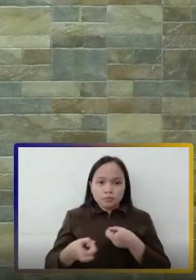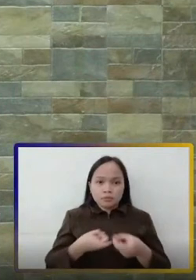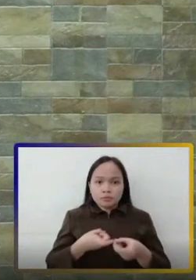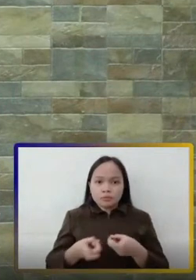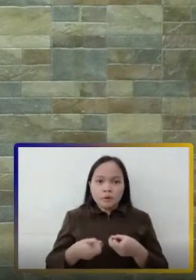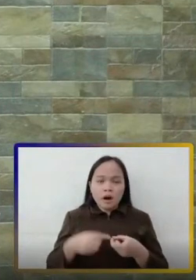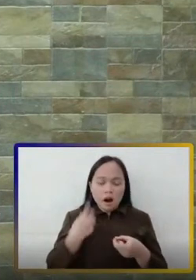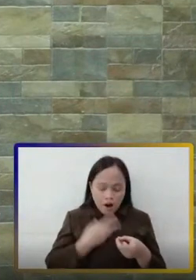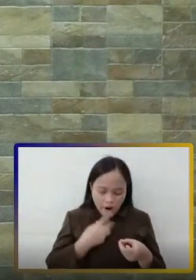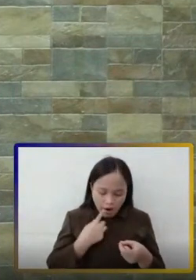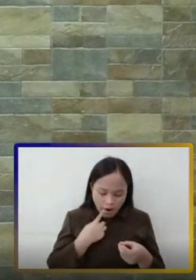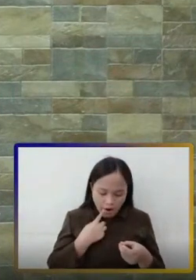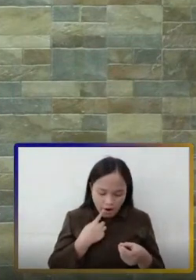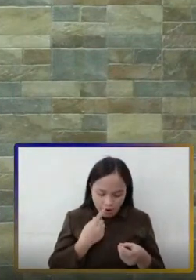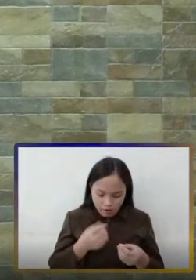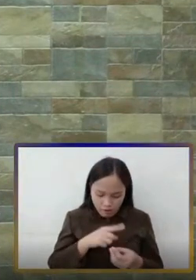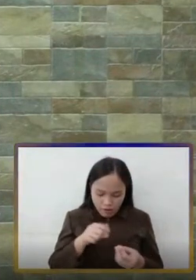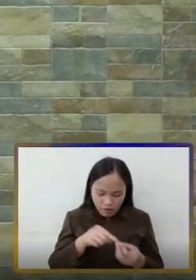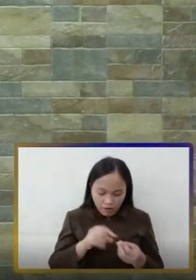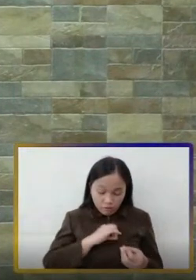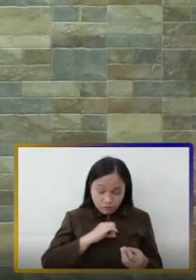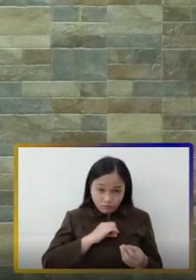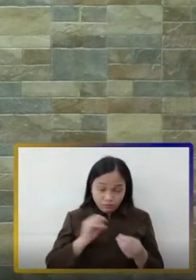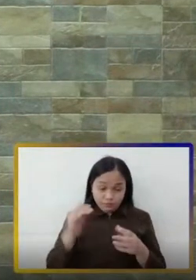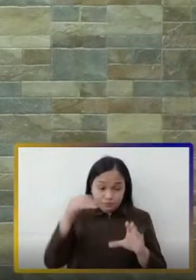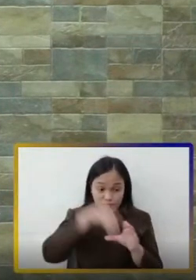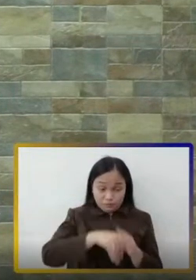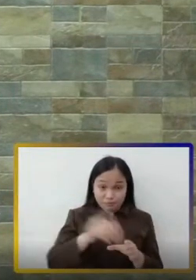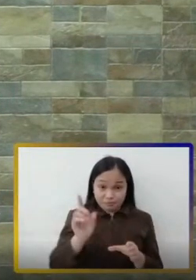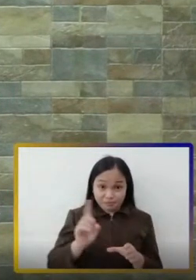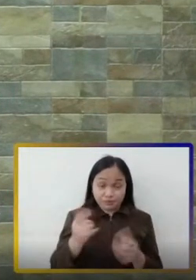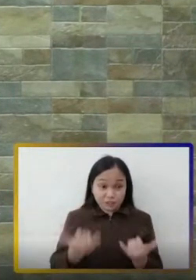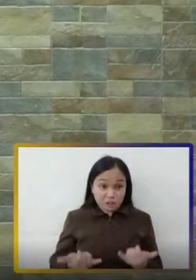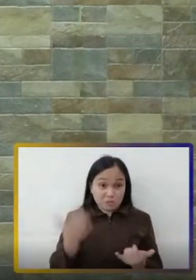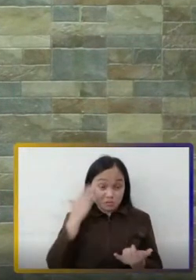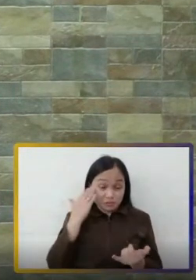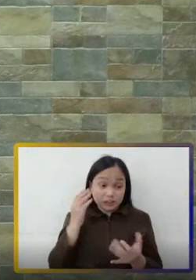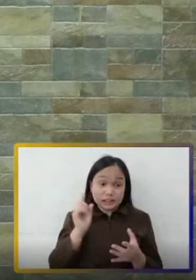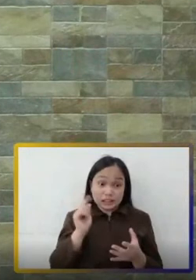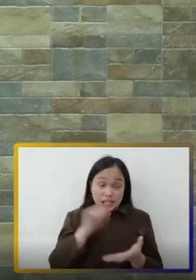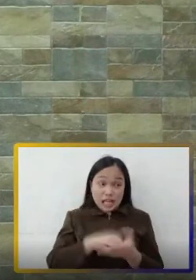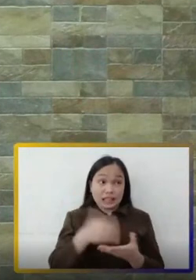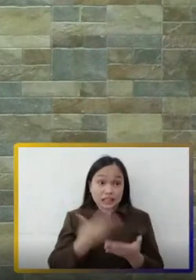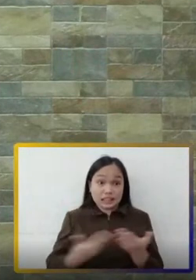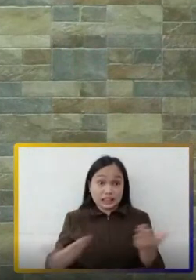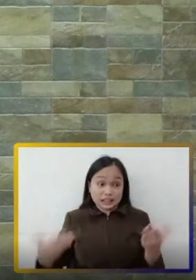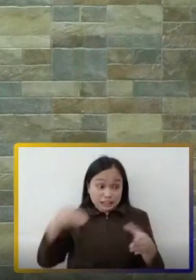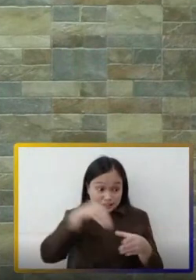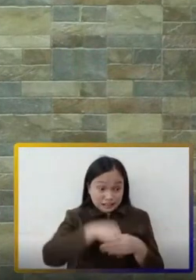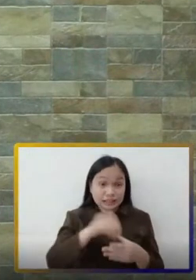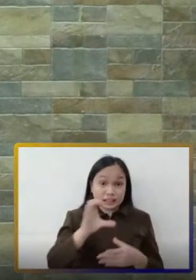We talk about the content, but you understand that content can control you,